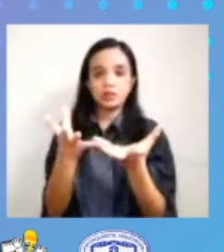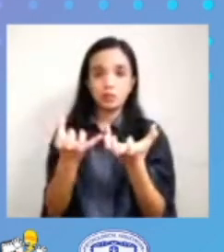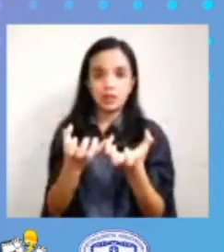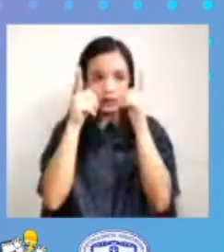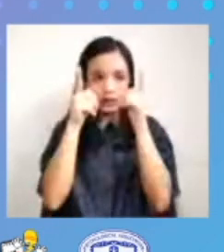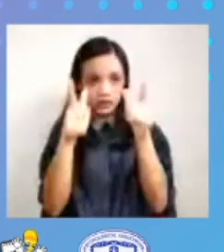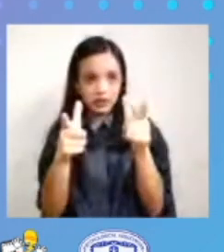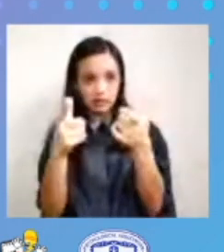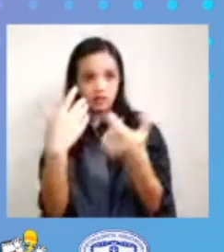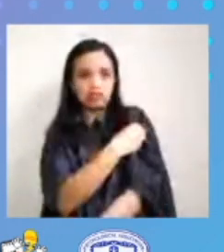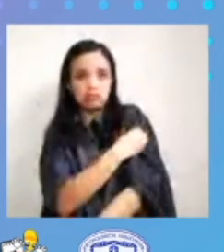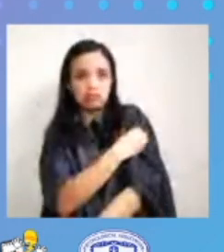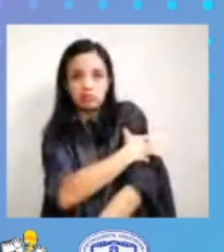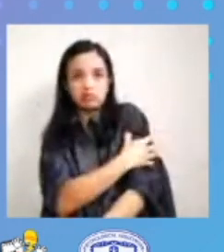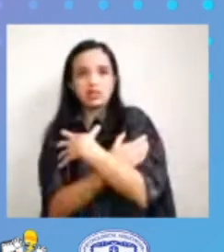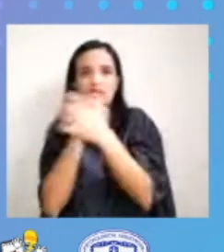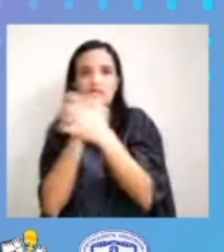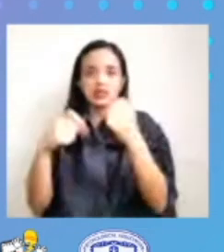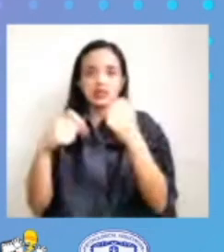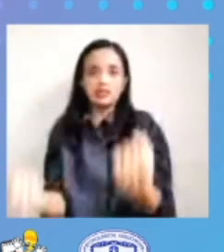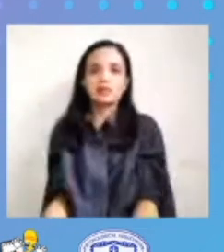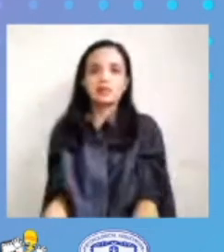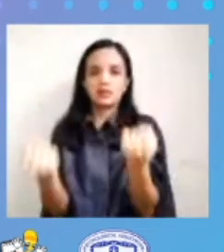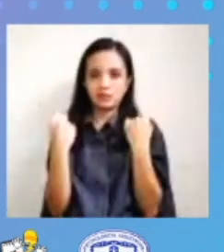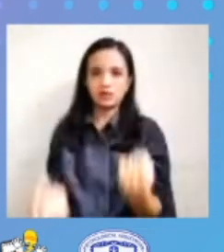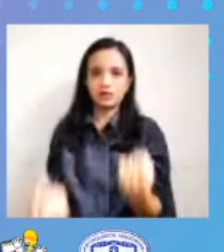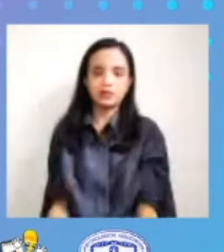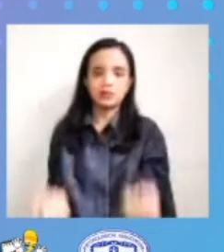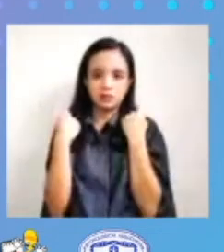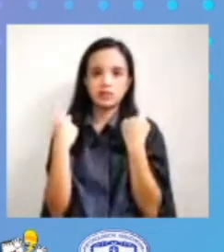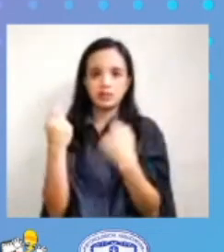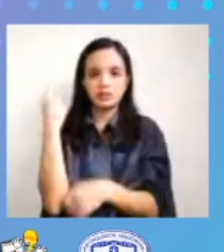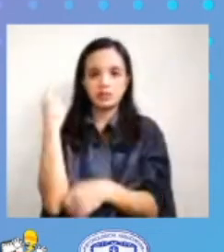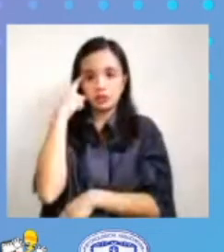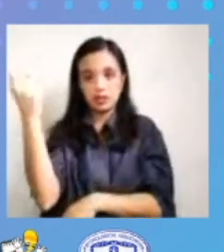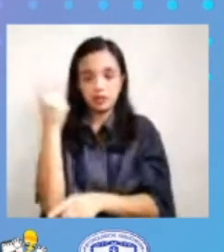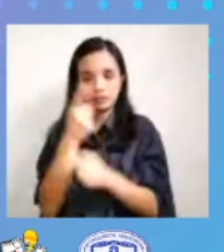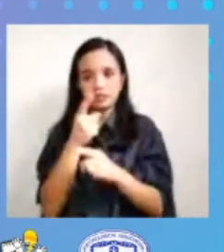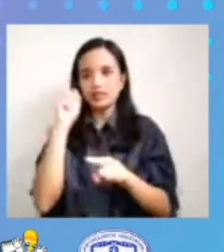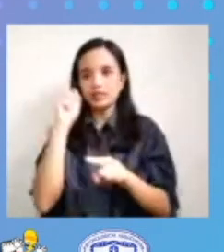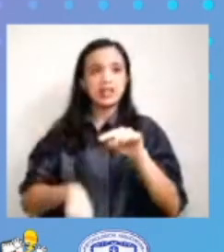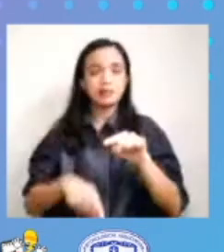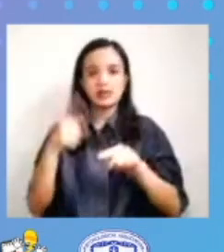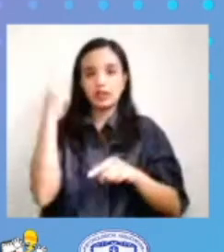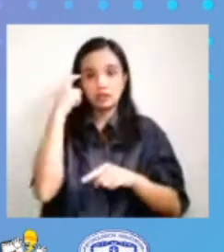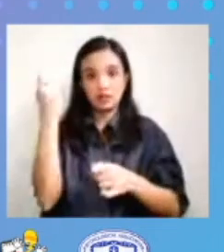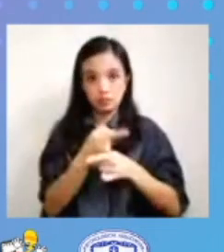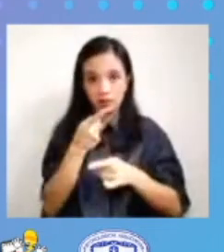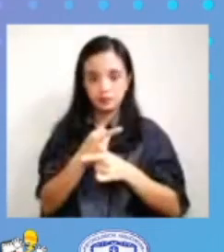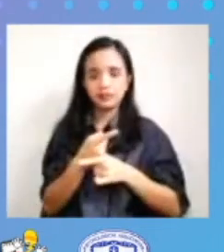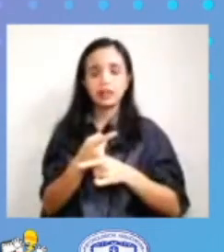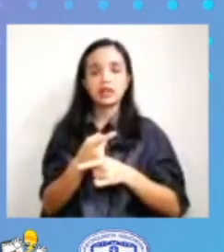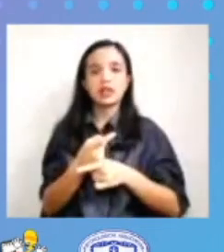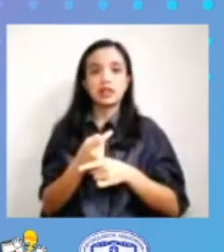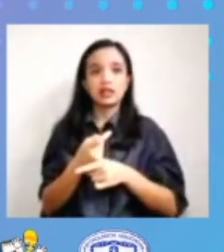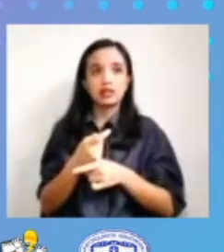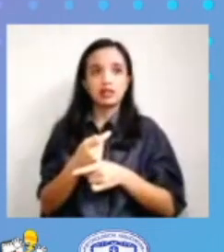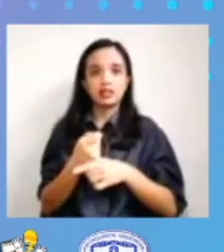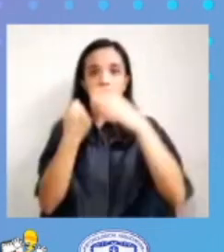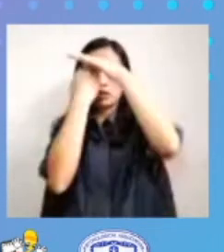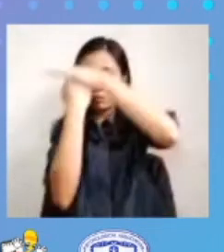our weight. But if we eat more calories than what we burn, we gain weight. And yung how many calories we burn, that depends from person